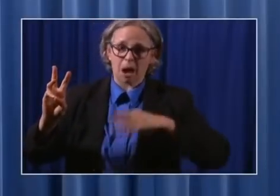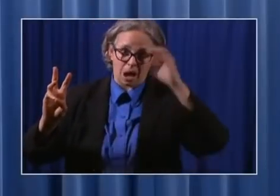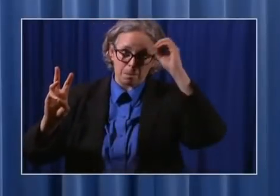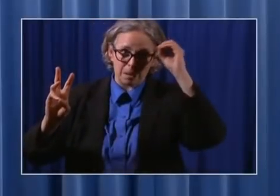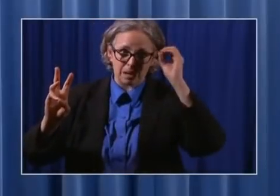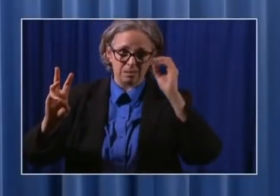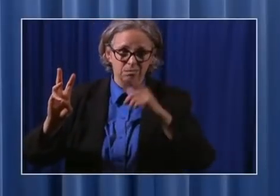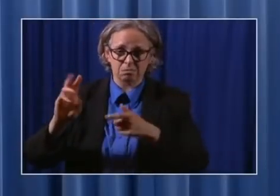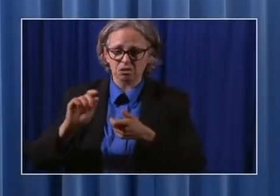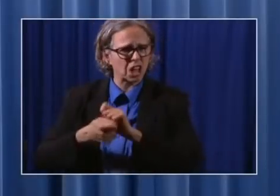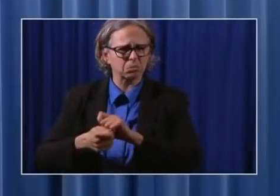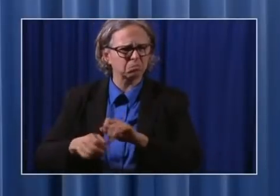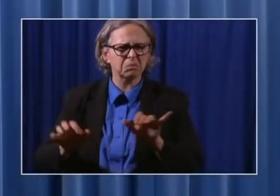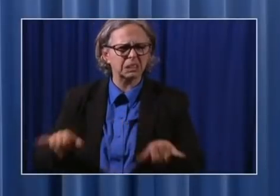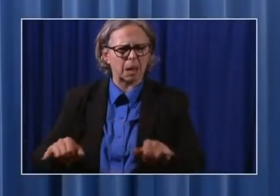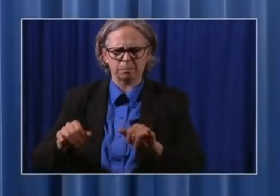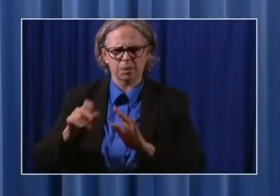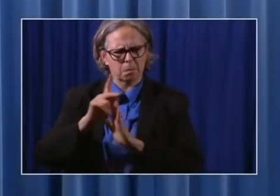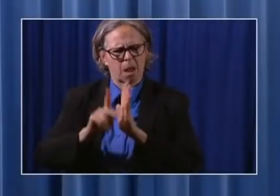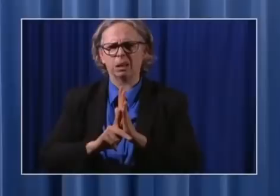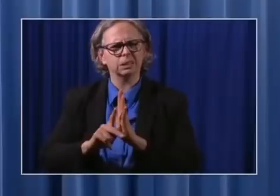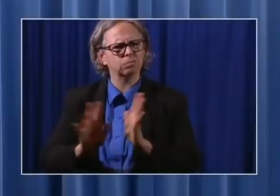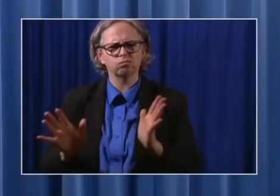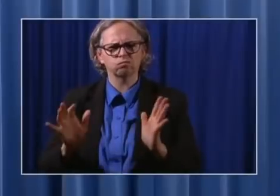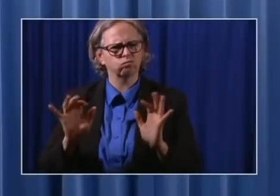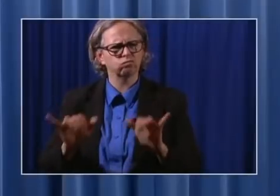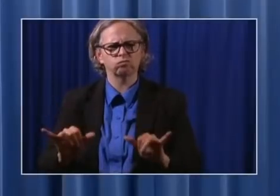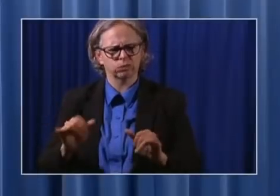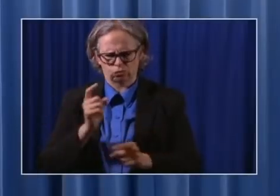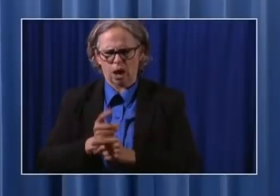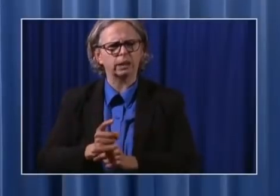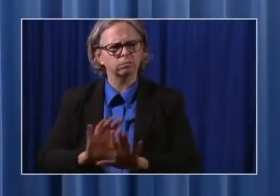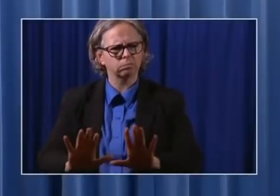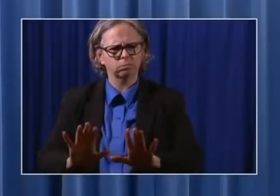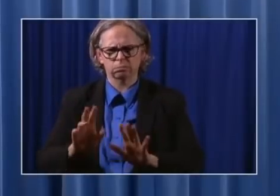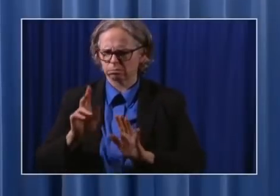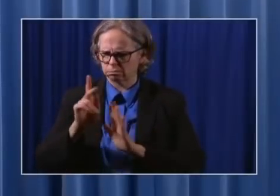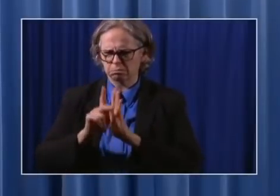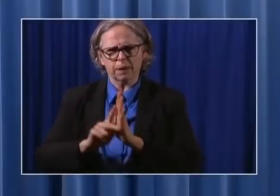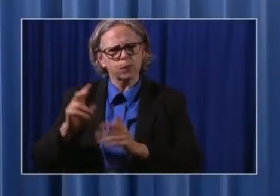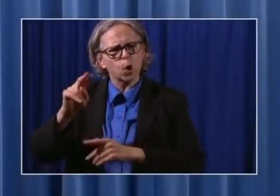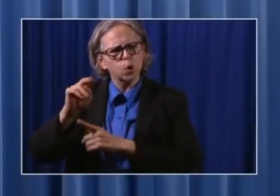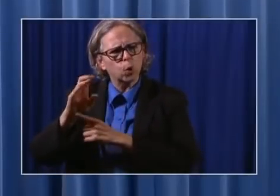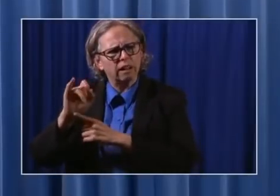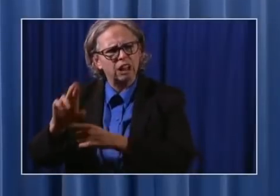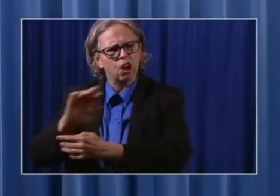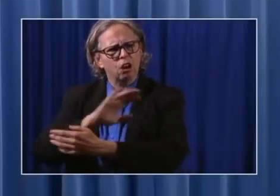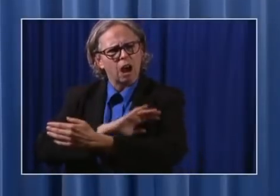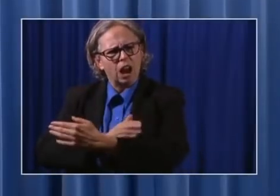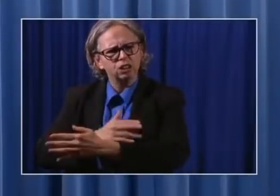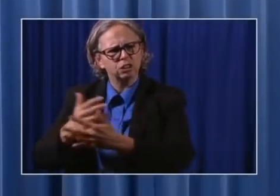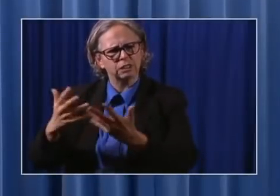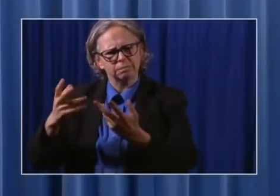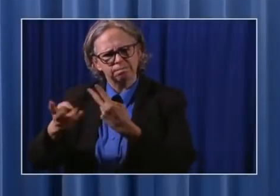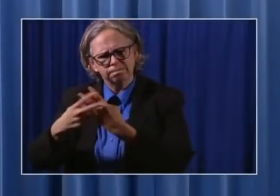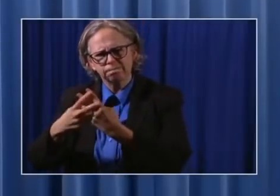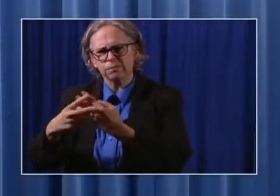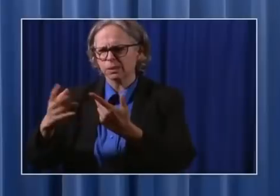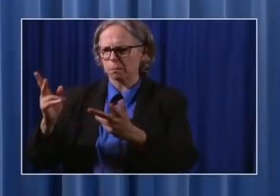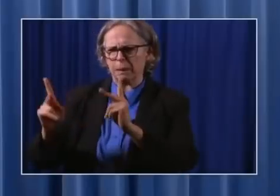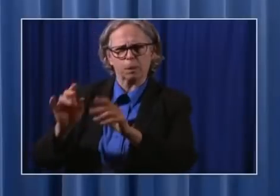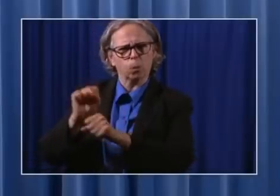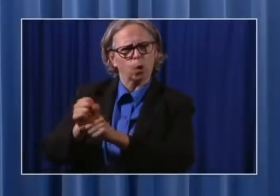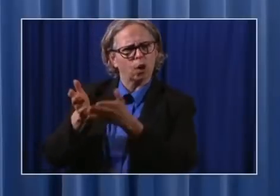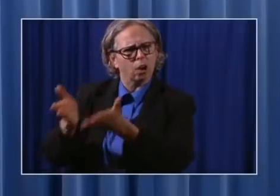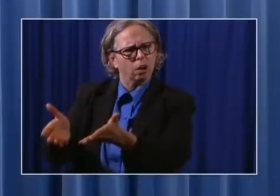right. Keep nuclear energy in the state of Ohio. Keep those jobs there. Very important for those families. You know,